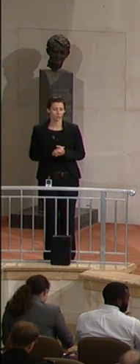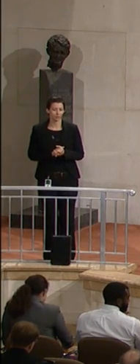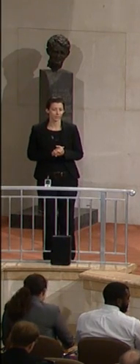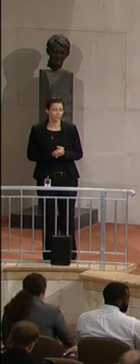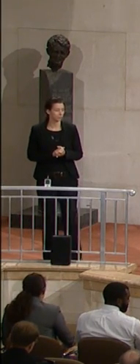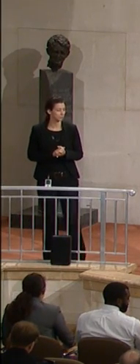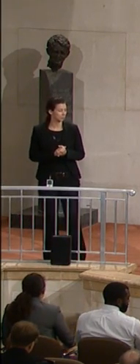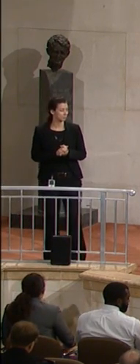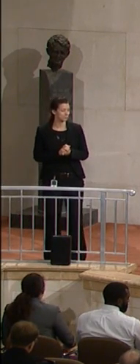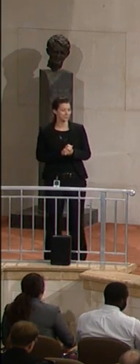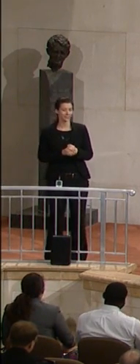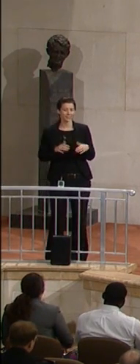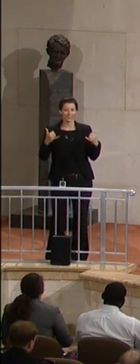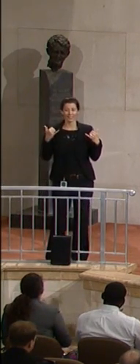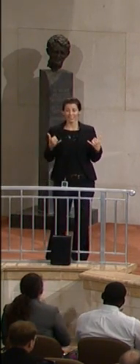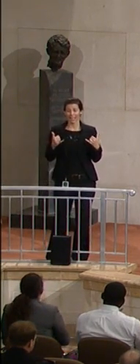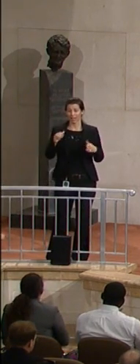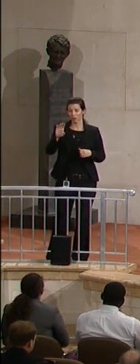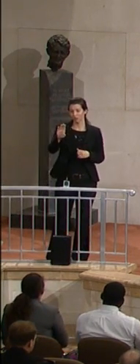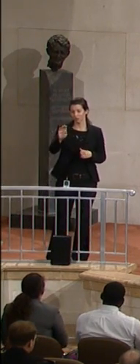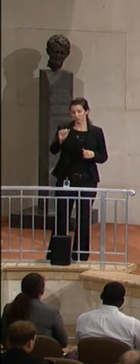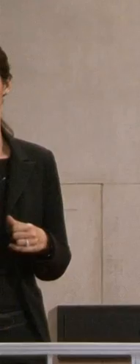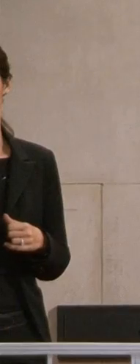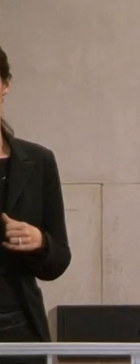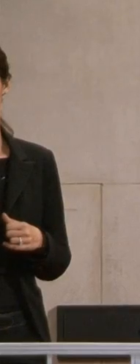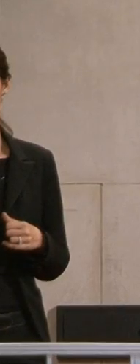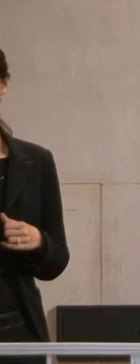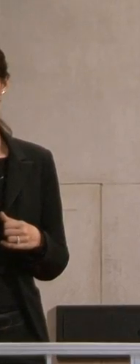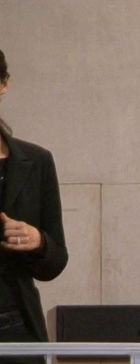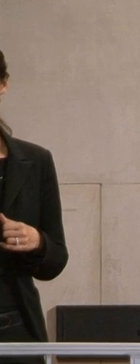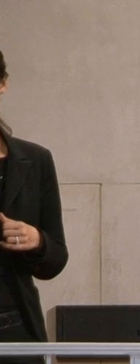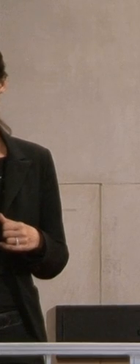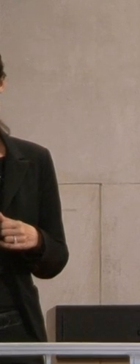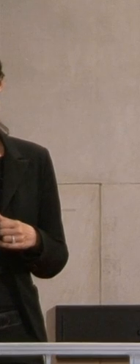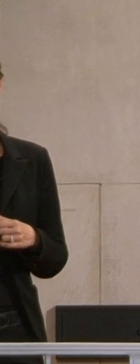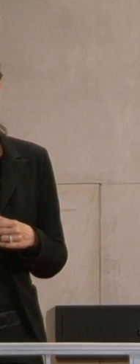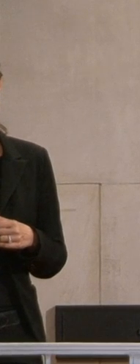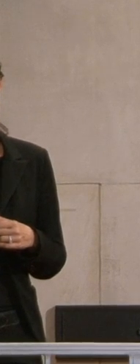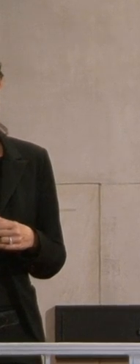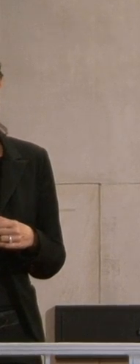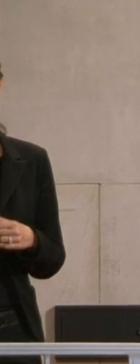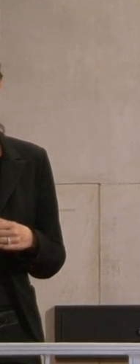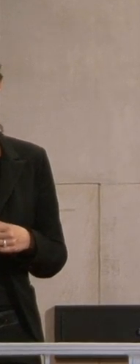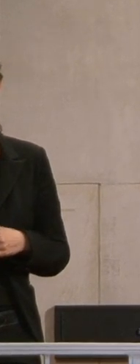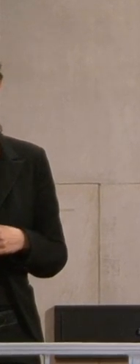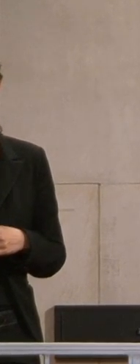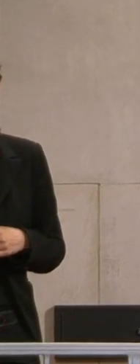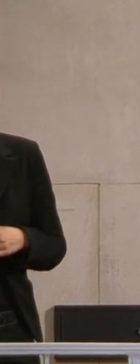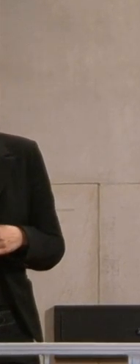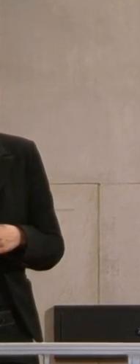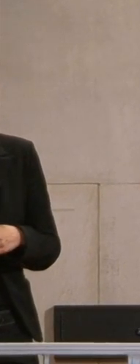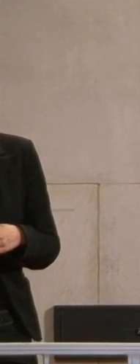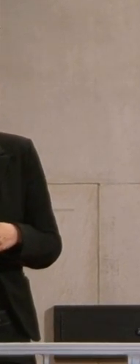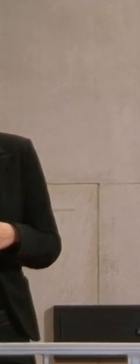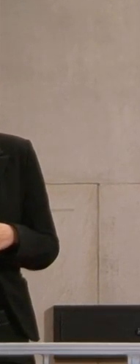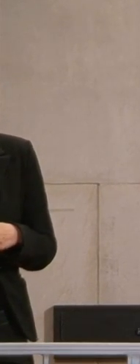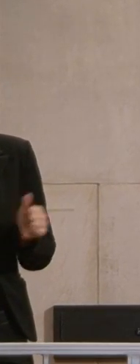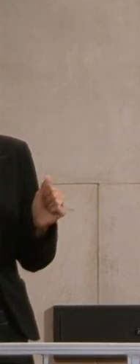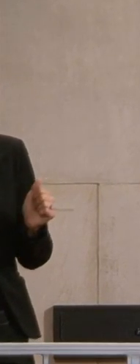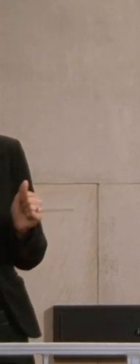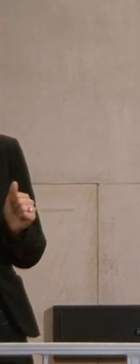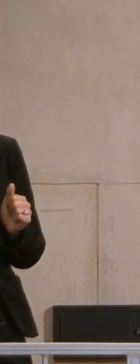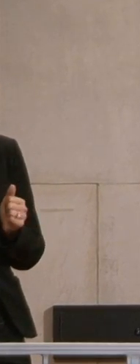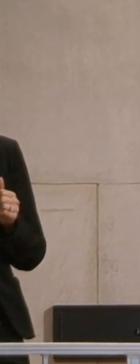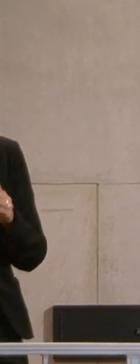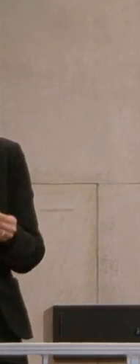At this time, Barbara Schwabauer, Senior Trial Attorney from the Civil Rights Division and Vice President of DOJ Pride, will present the DOJ